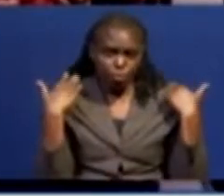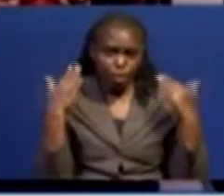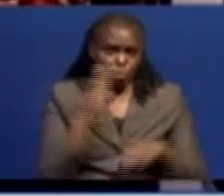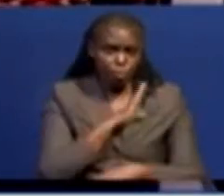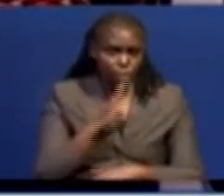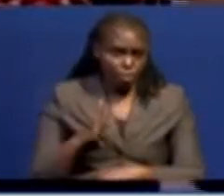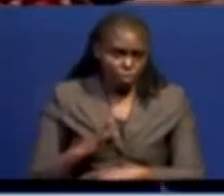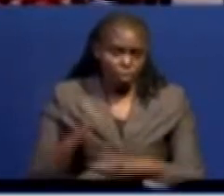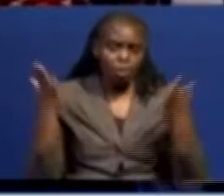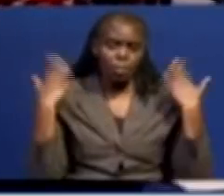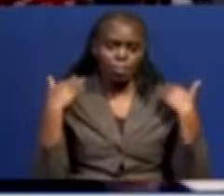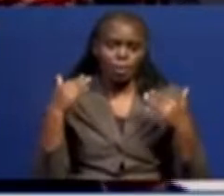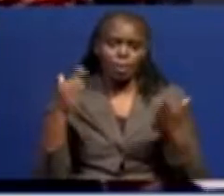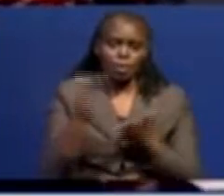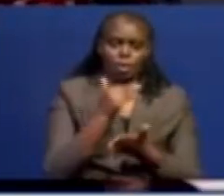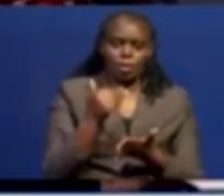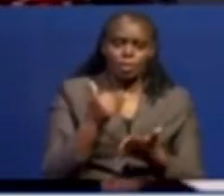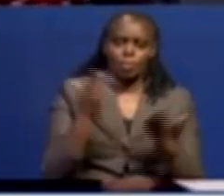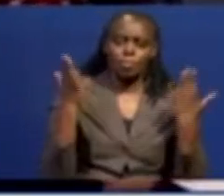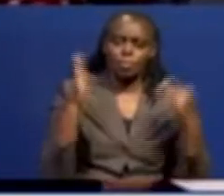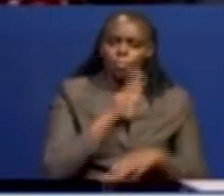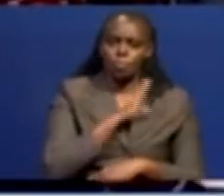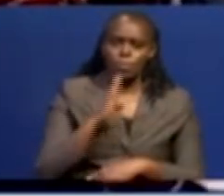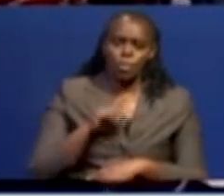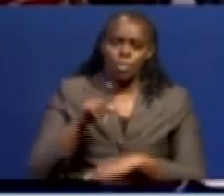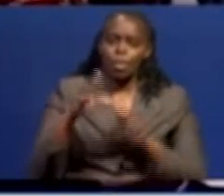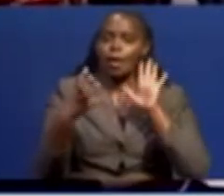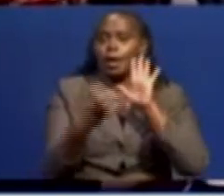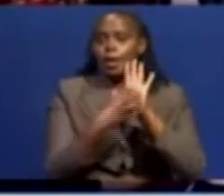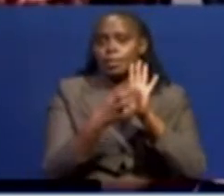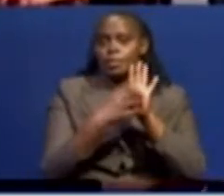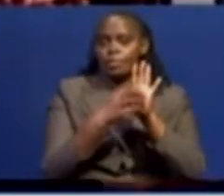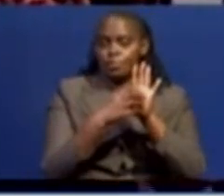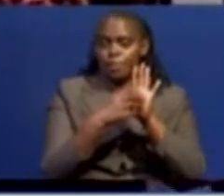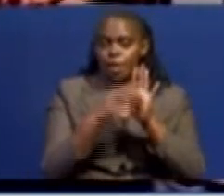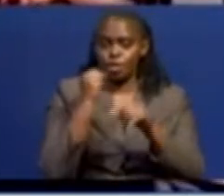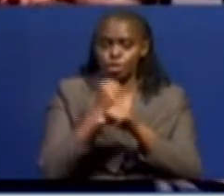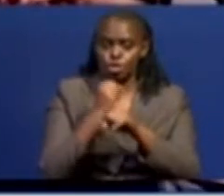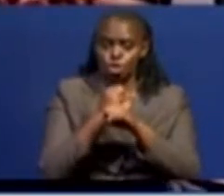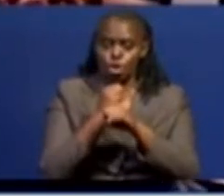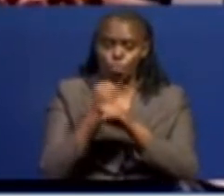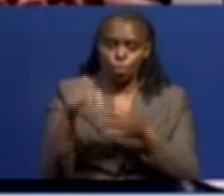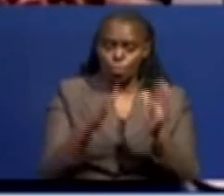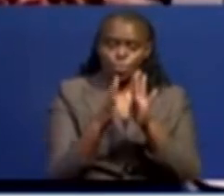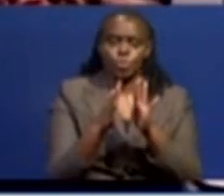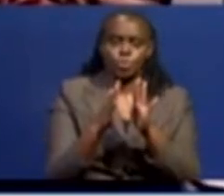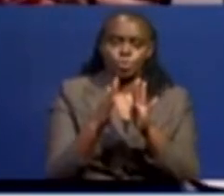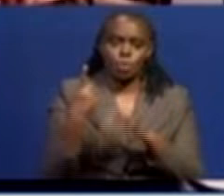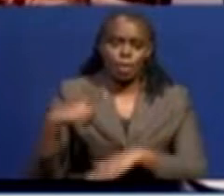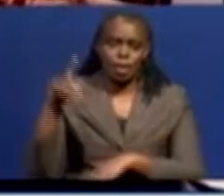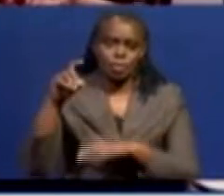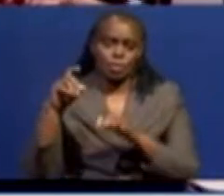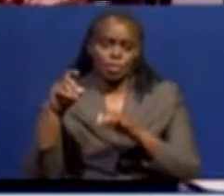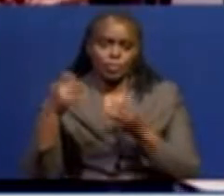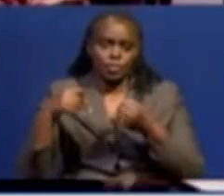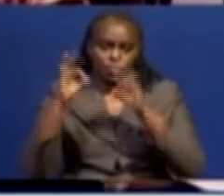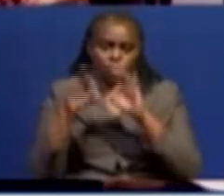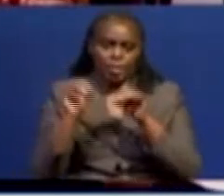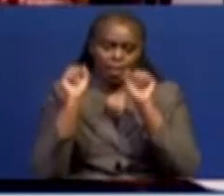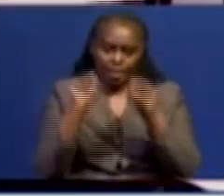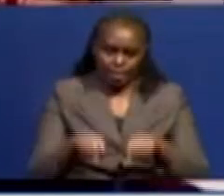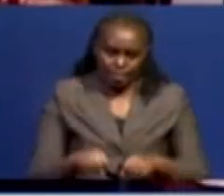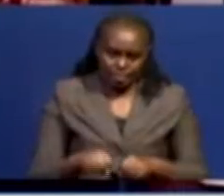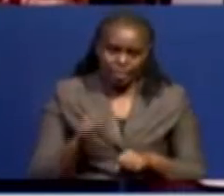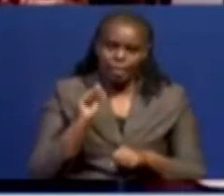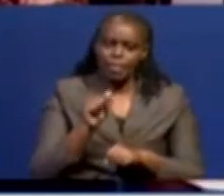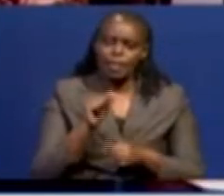County Revenue Board? The Meru County Revenue Board. Are they advertising for vacancies and positions of the chief executive